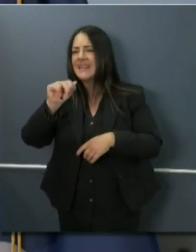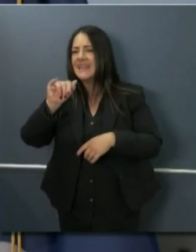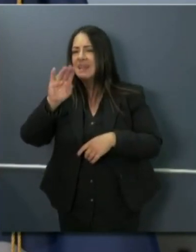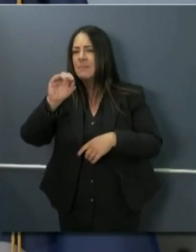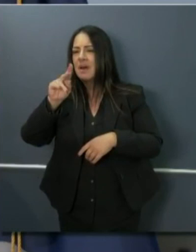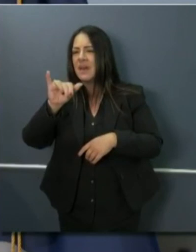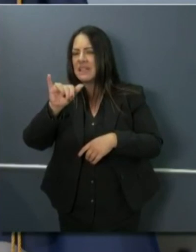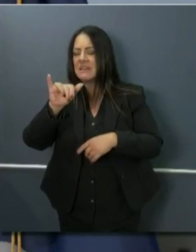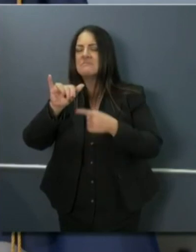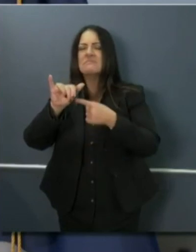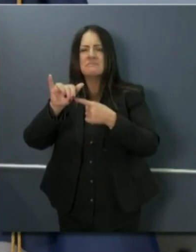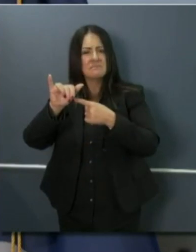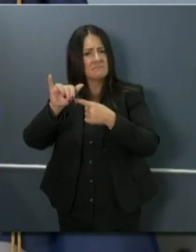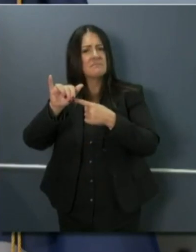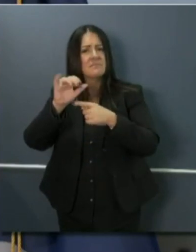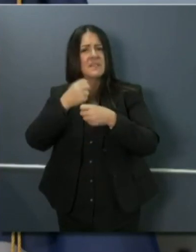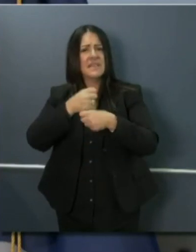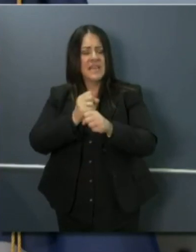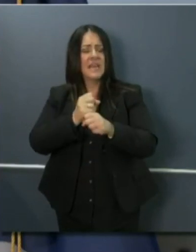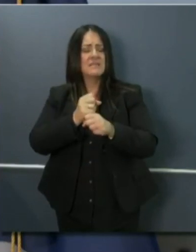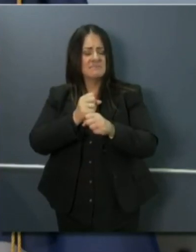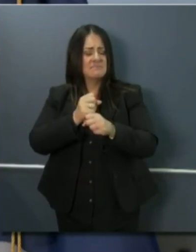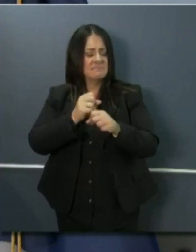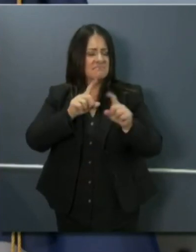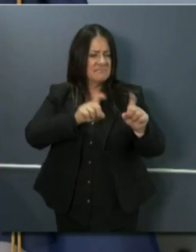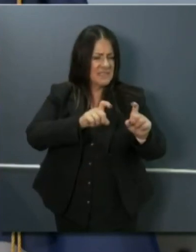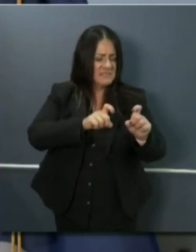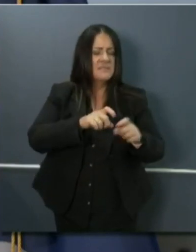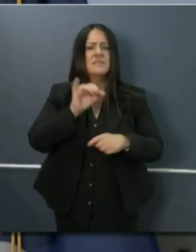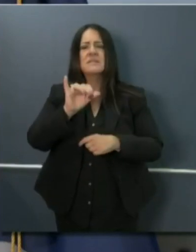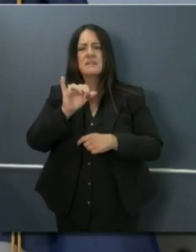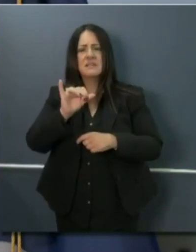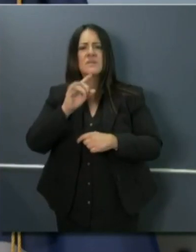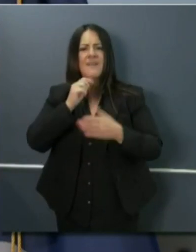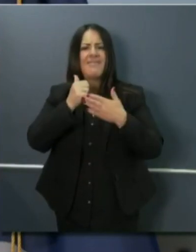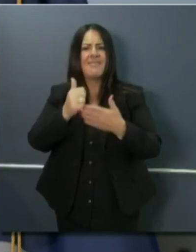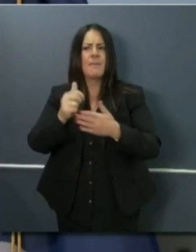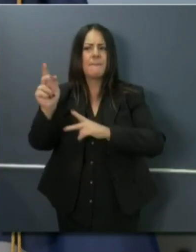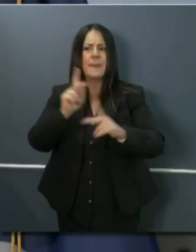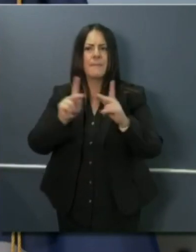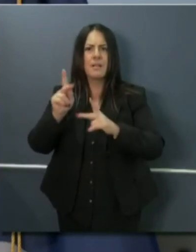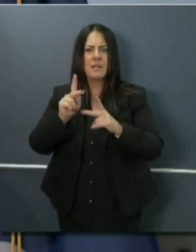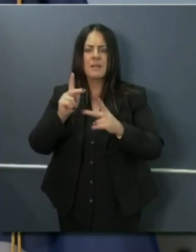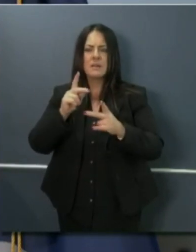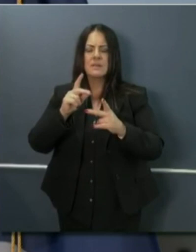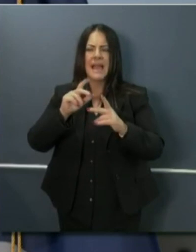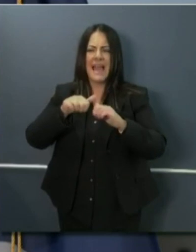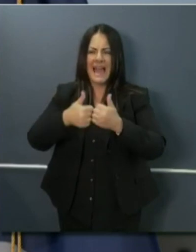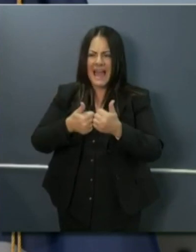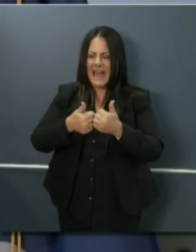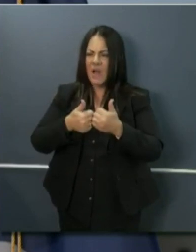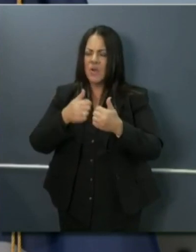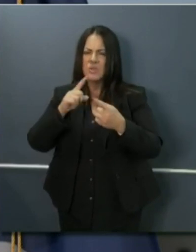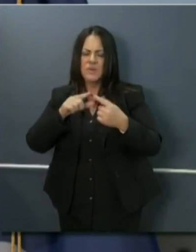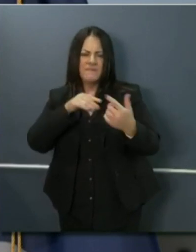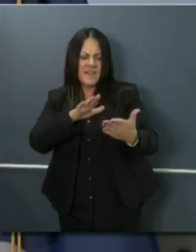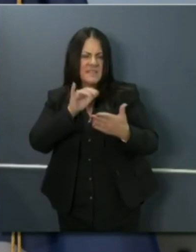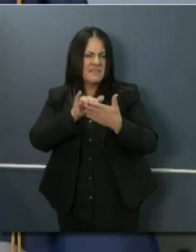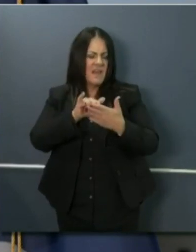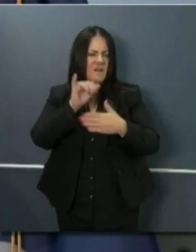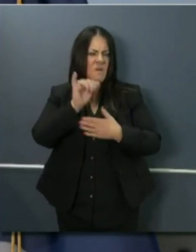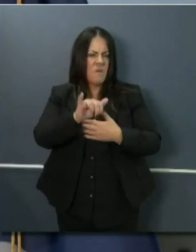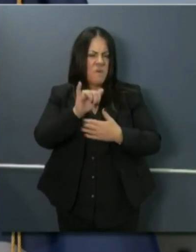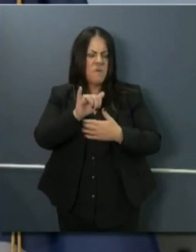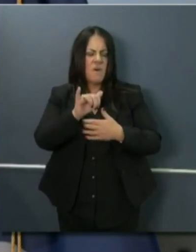which is all part of our strategy to get people back and move from dealing with this crisis head-on to coming back into